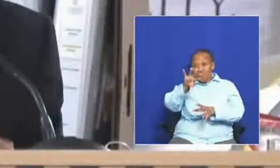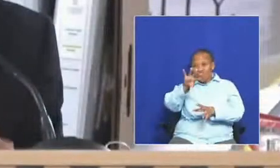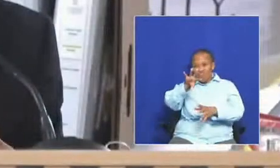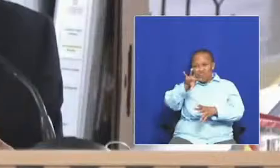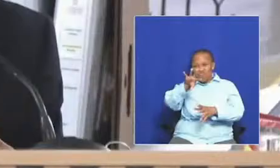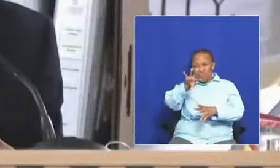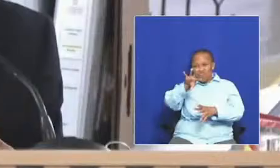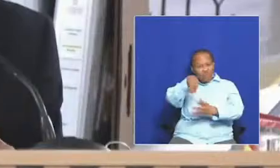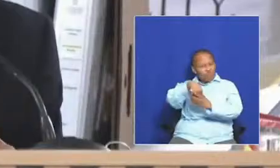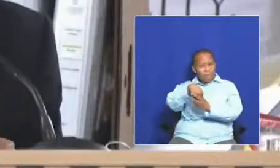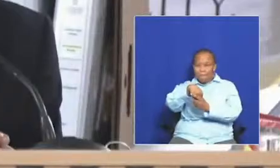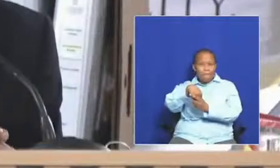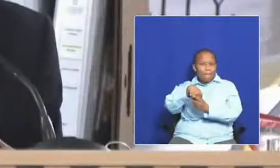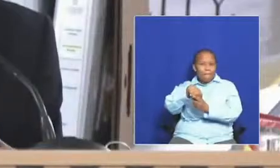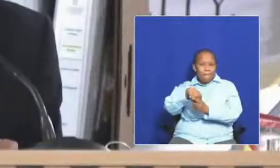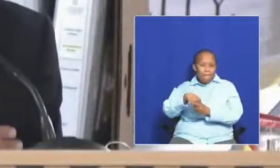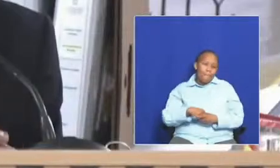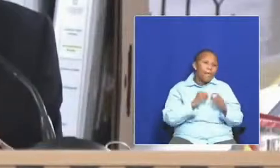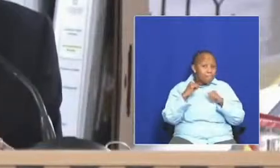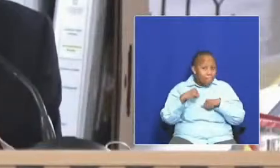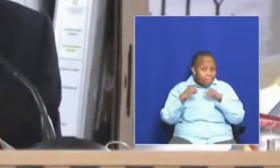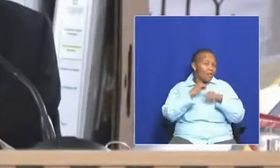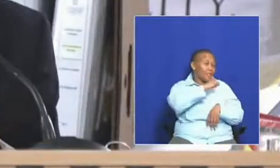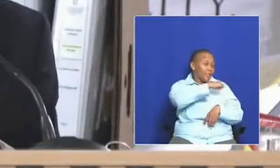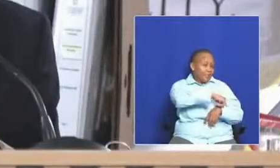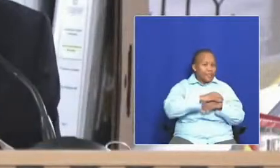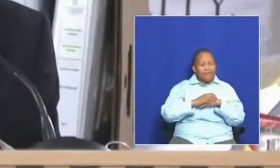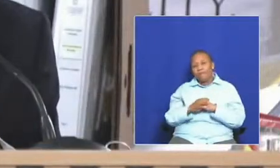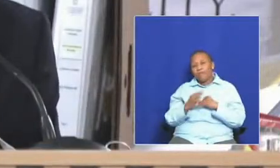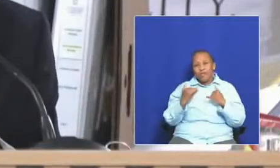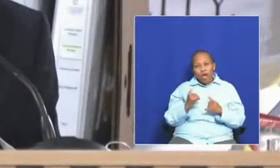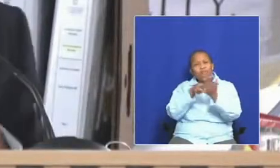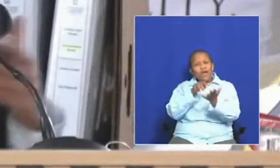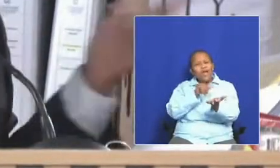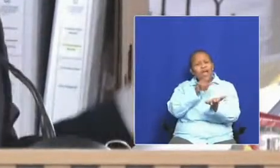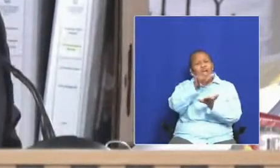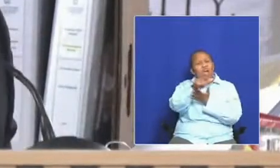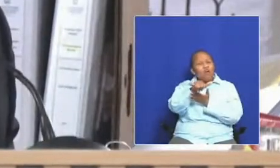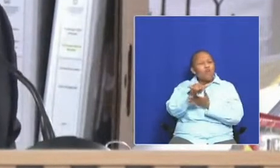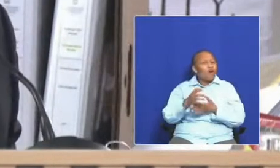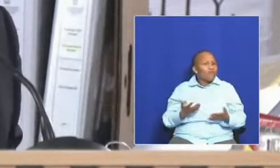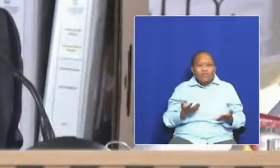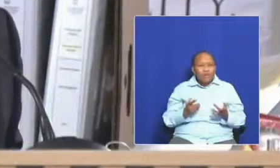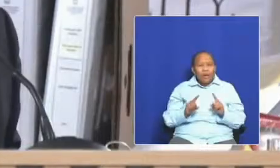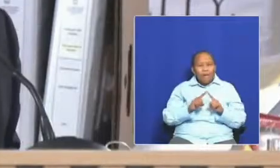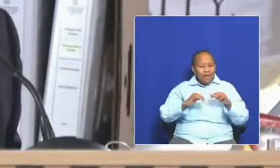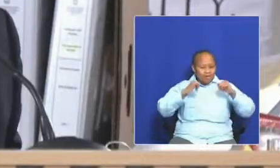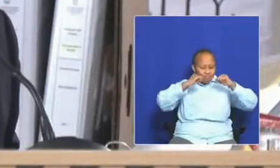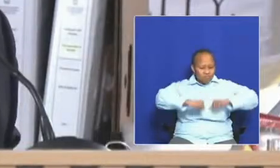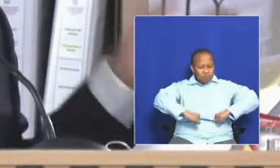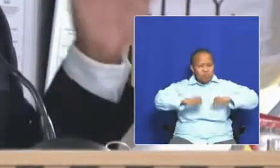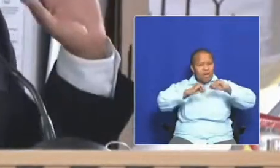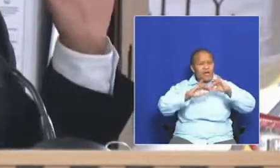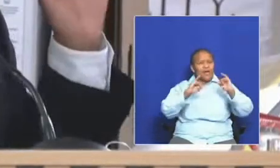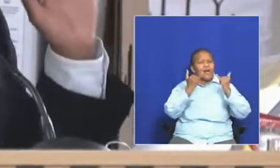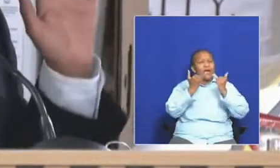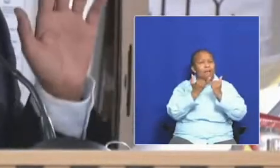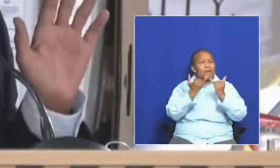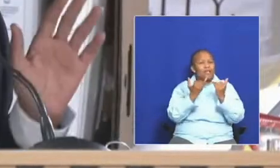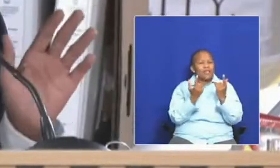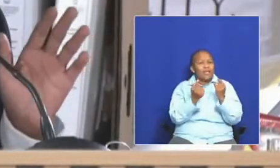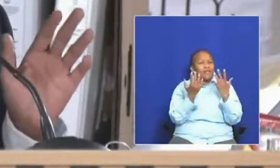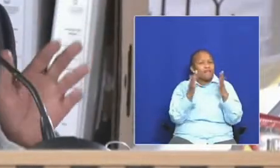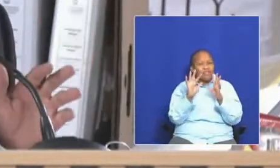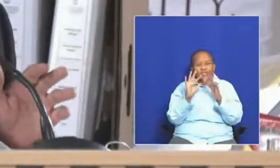would you have exercised your interest in buying an aircraft by an agreement concluded company, I think owned by Msibi, or it's